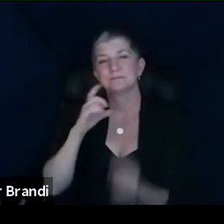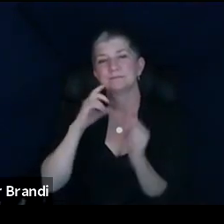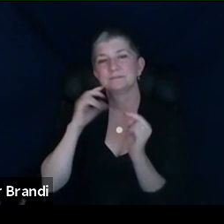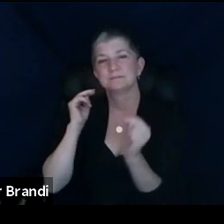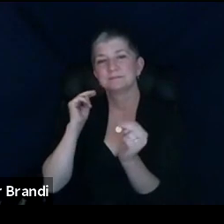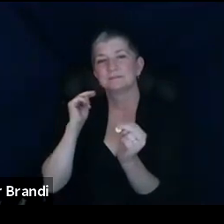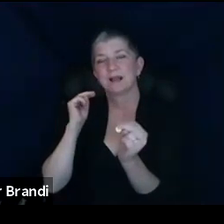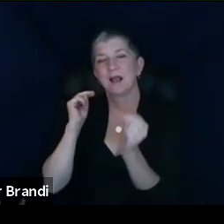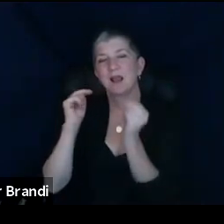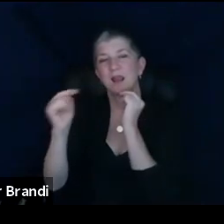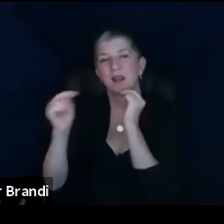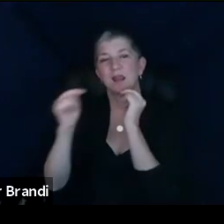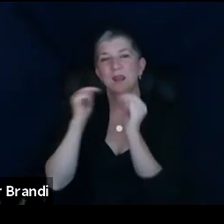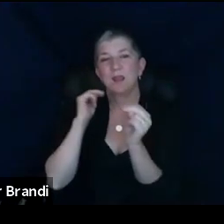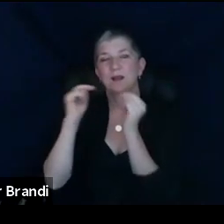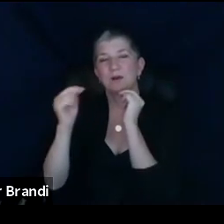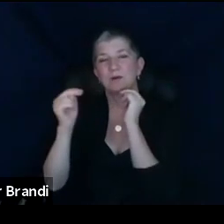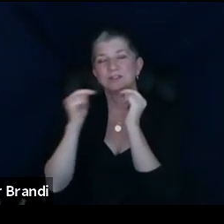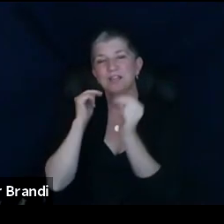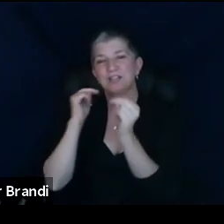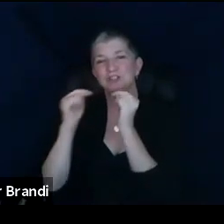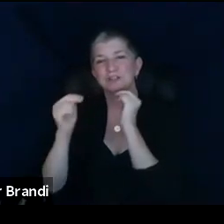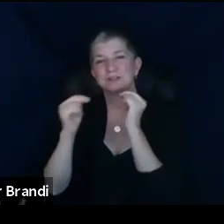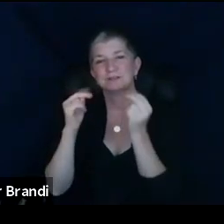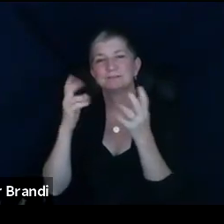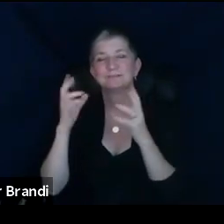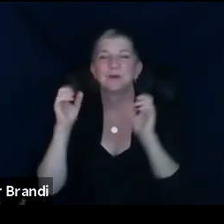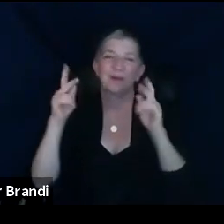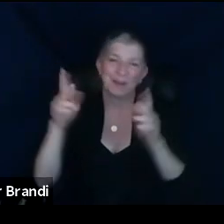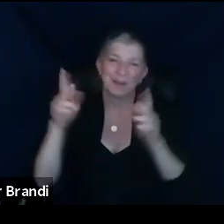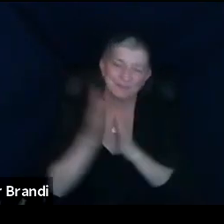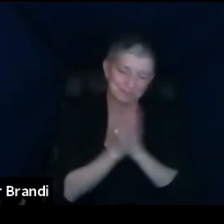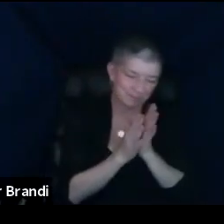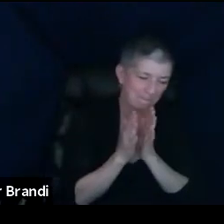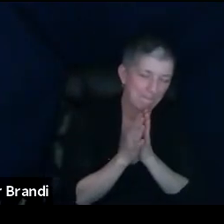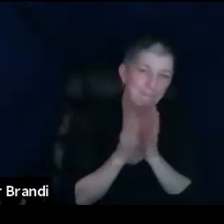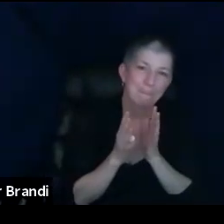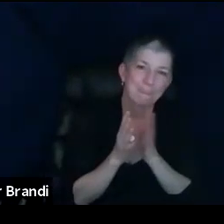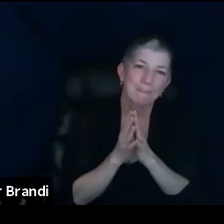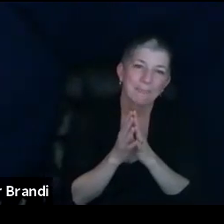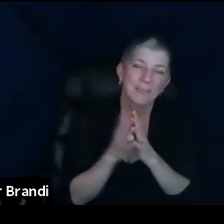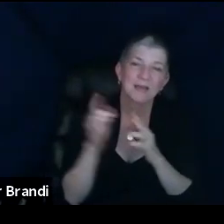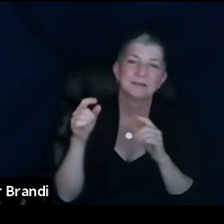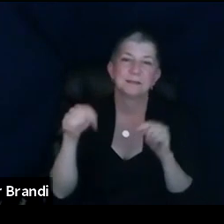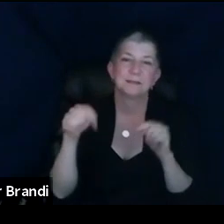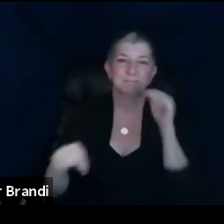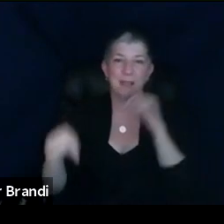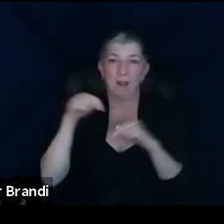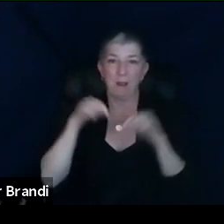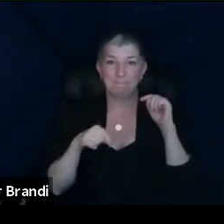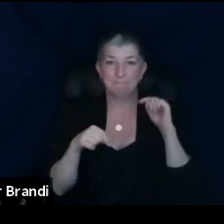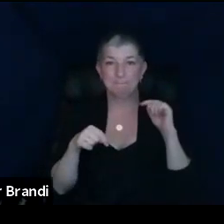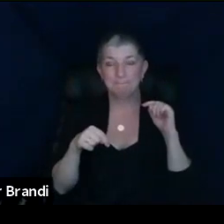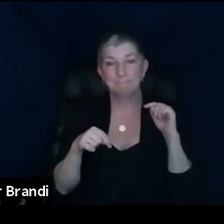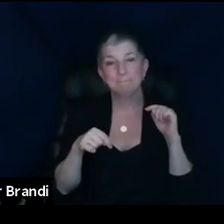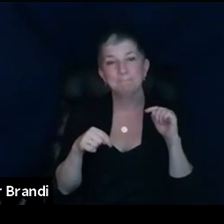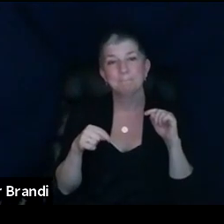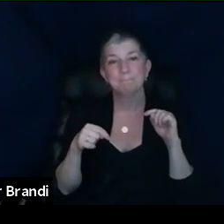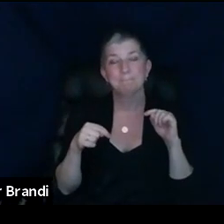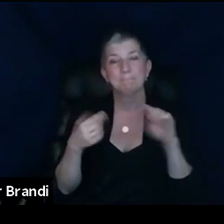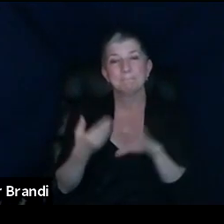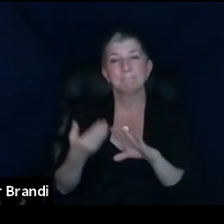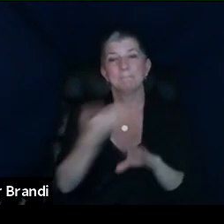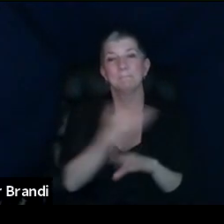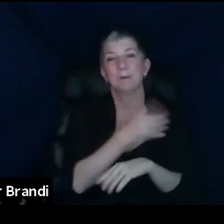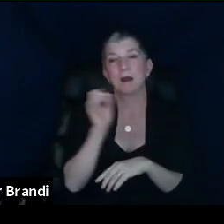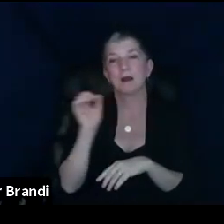negotiation is what? Okay, let me actually take a step back here and go to a prior question of